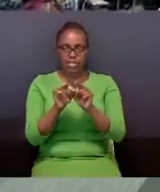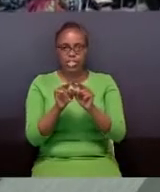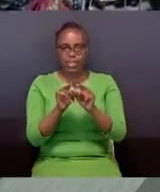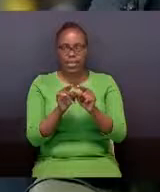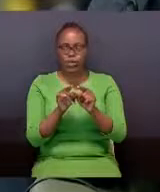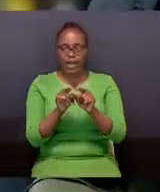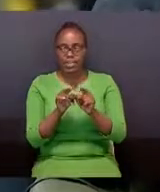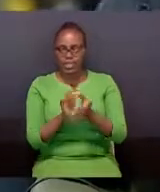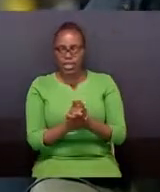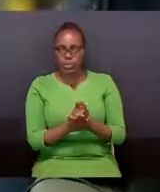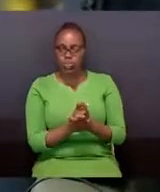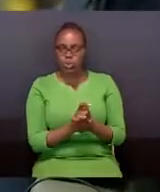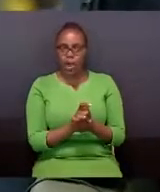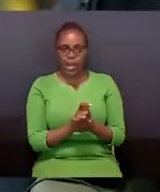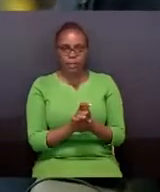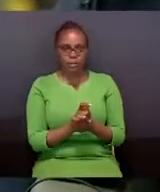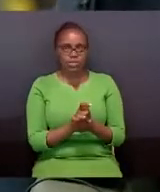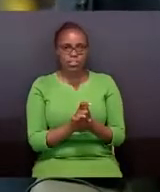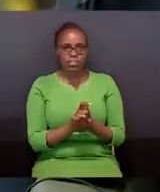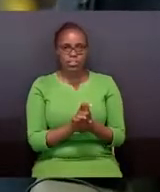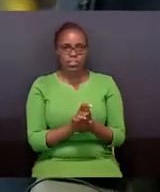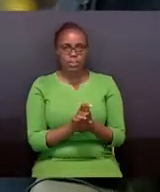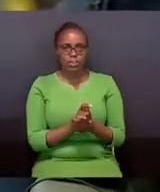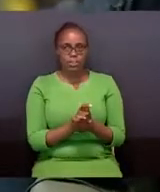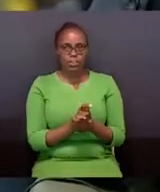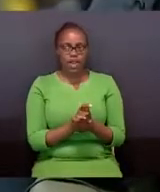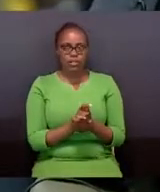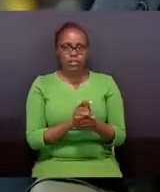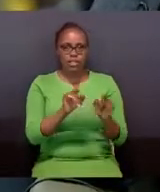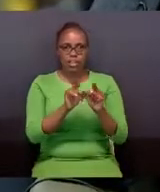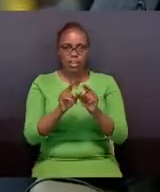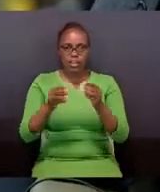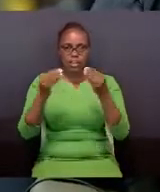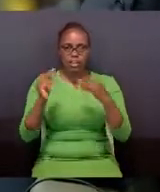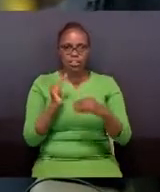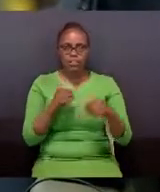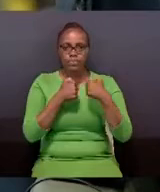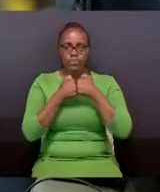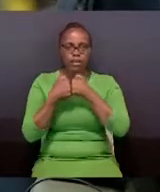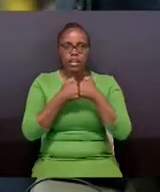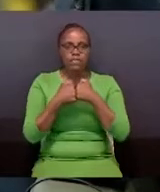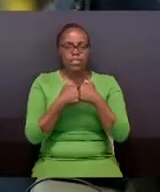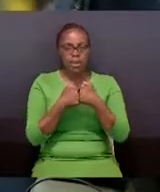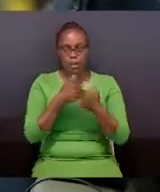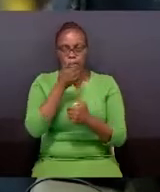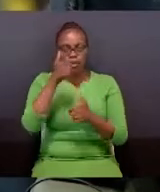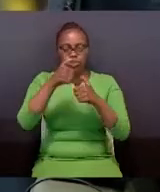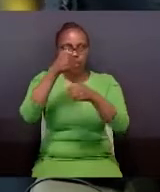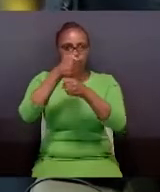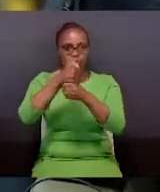I consider this more of a statement that was being made to us. Absolutely. Rather than a question.